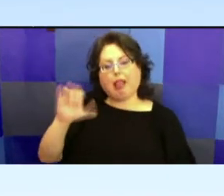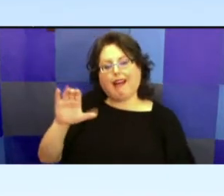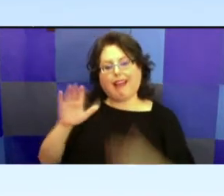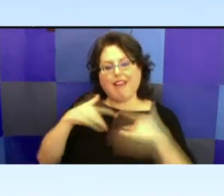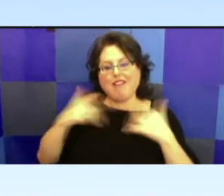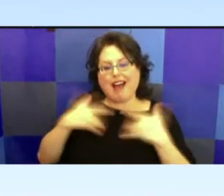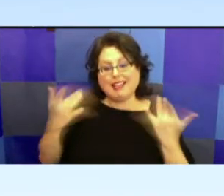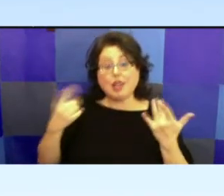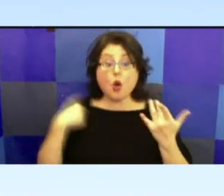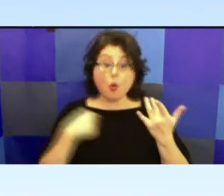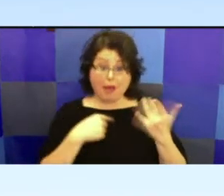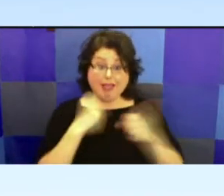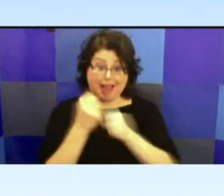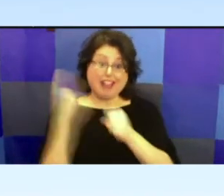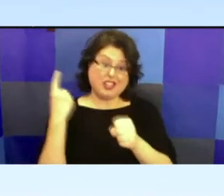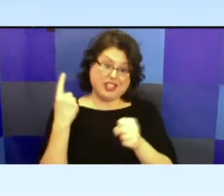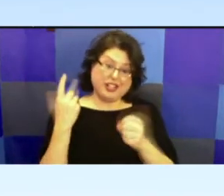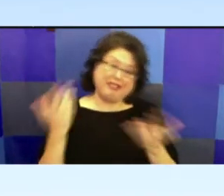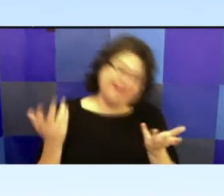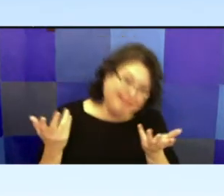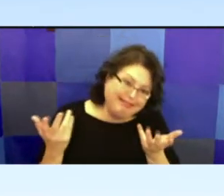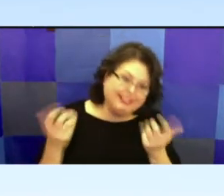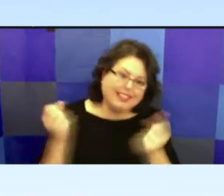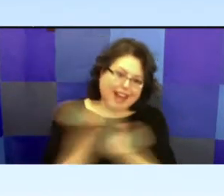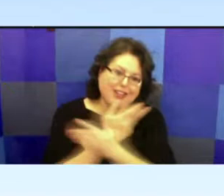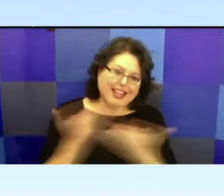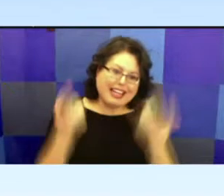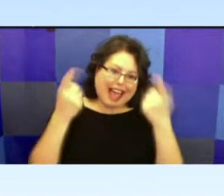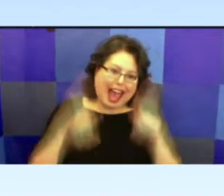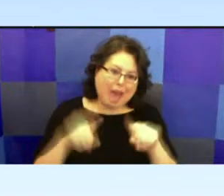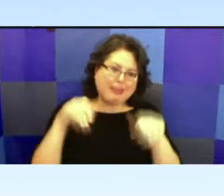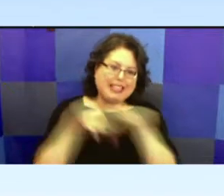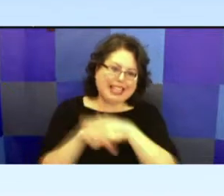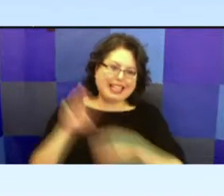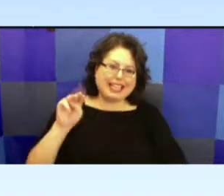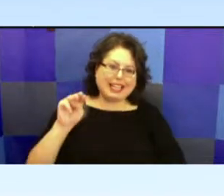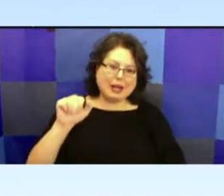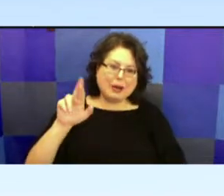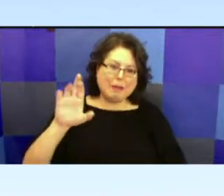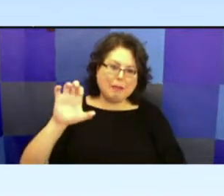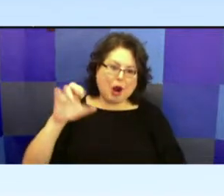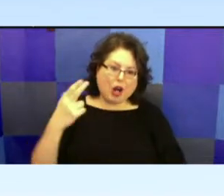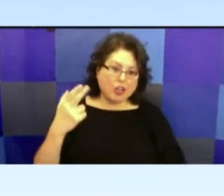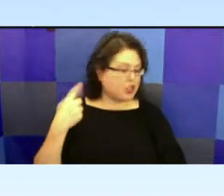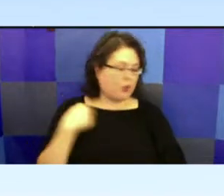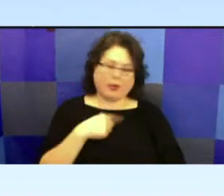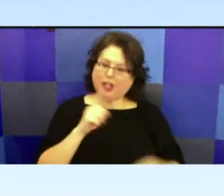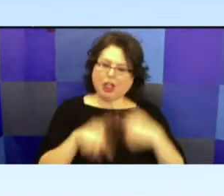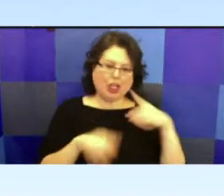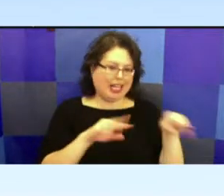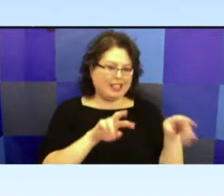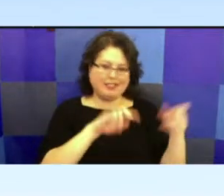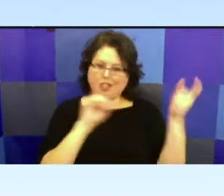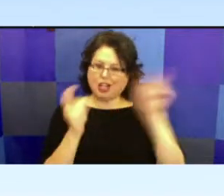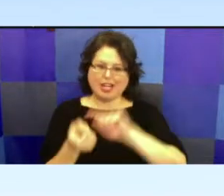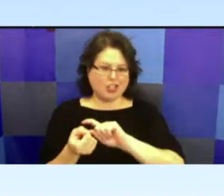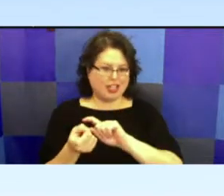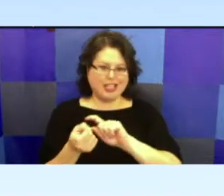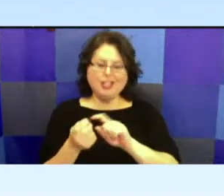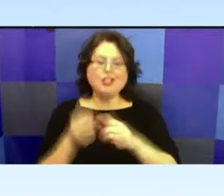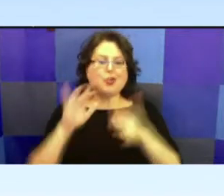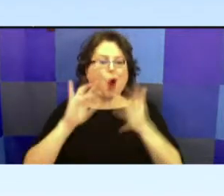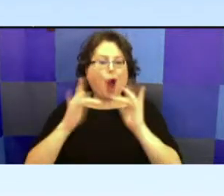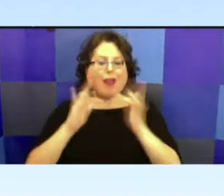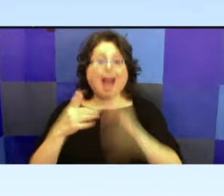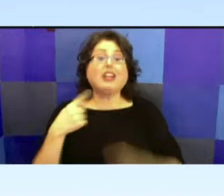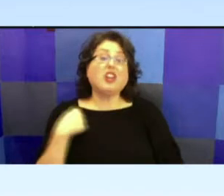because everything happened in March and it was too late to move to an online format, we did have to cancel it. However,